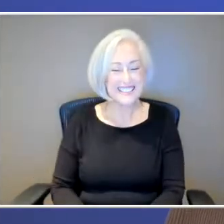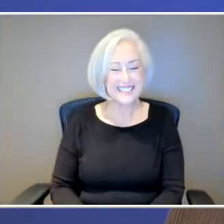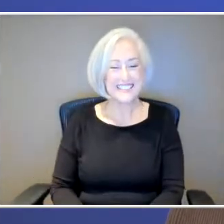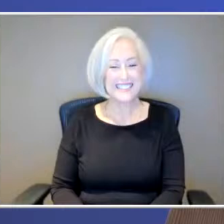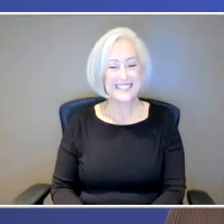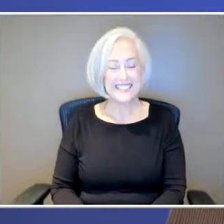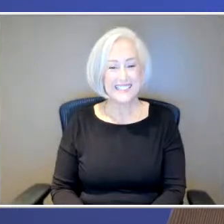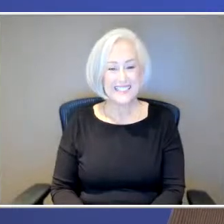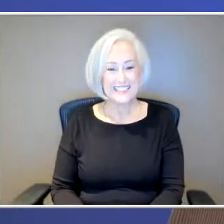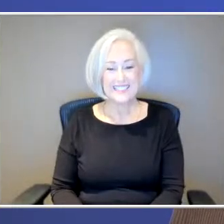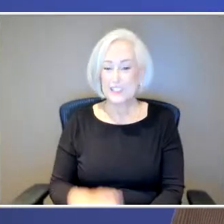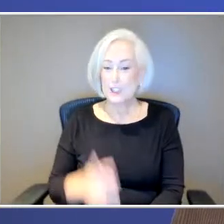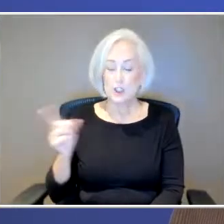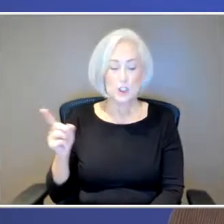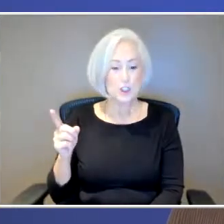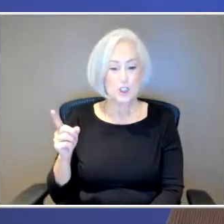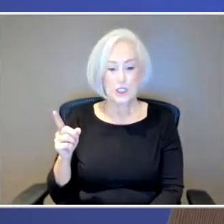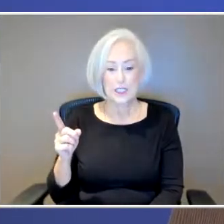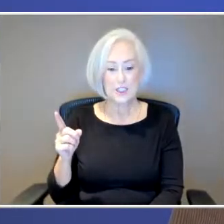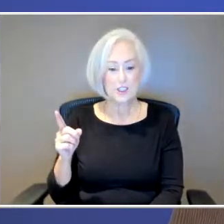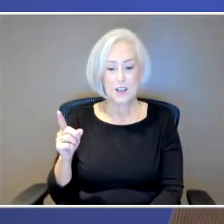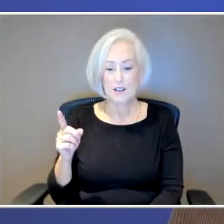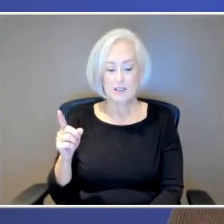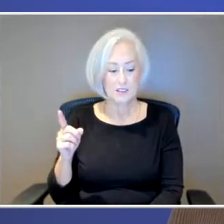She just came out of a shell. I mean,